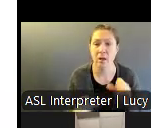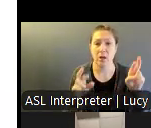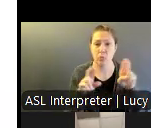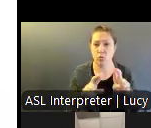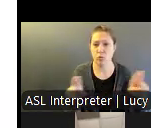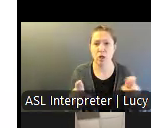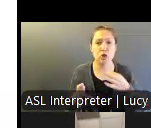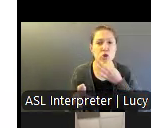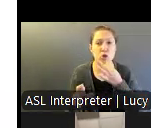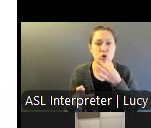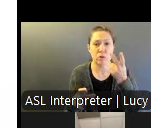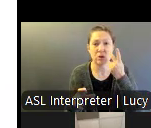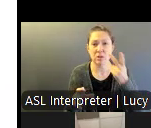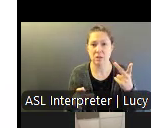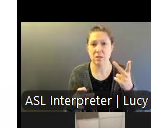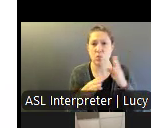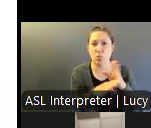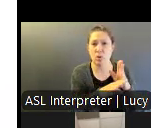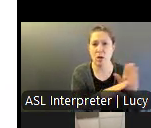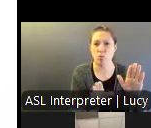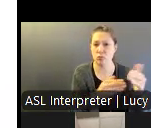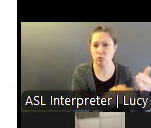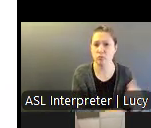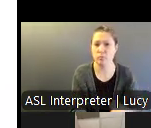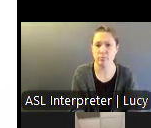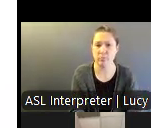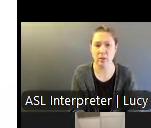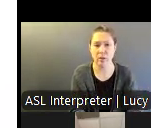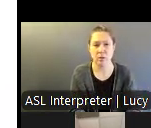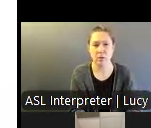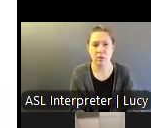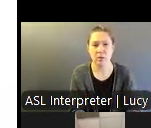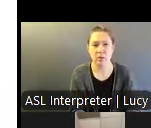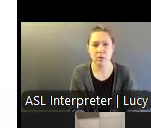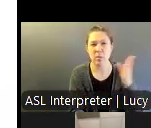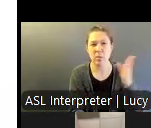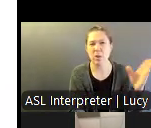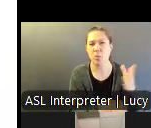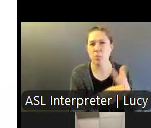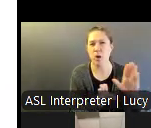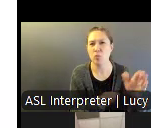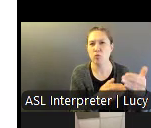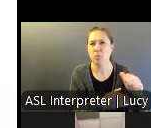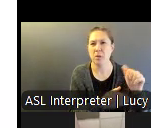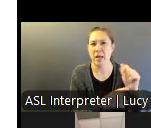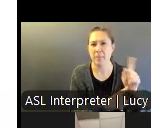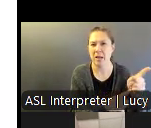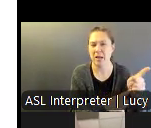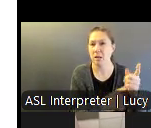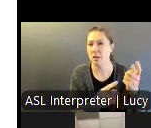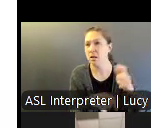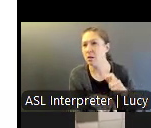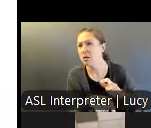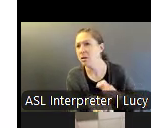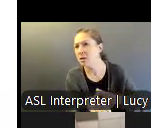see your breakout request pop up. We'll be there for about, I think, 10 minutes. So looking at the clock, it's about 11:40 where I am. So we'll be